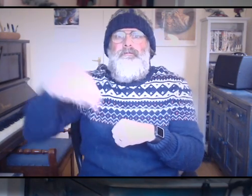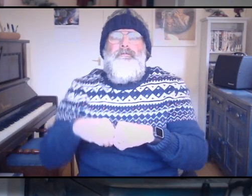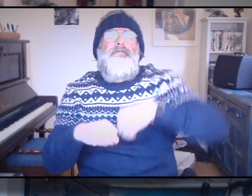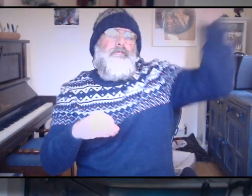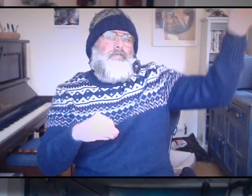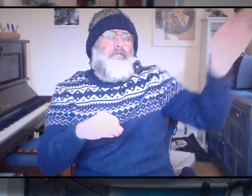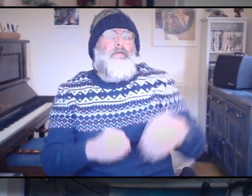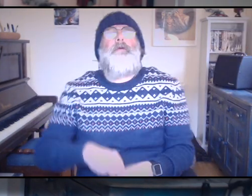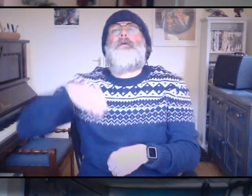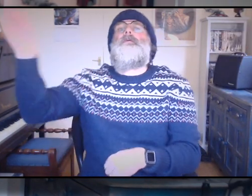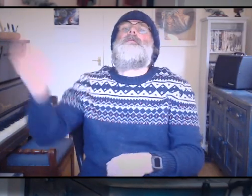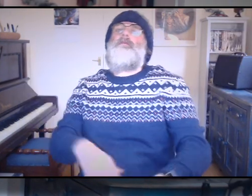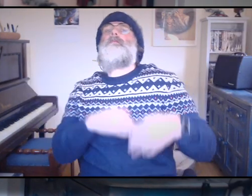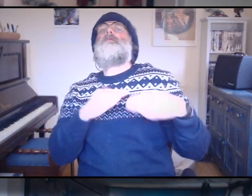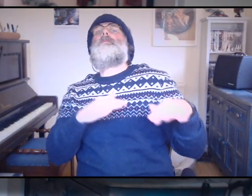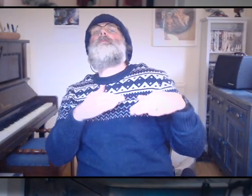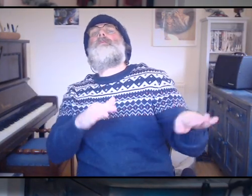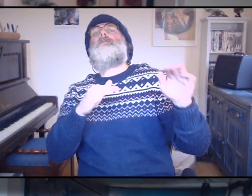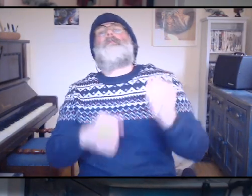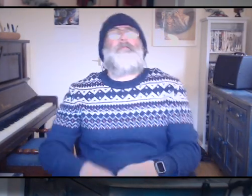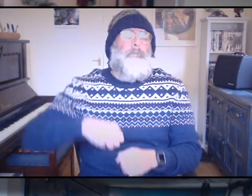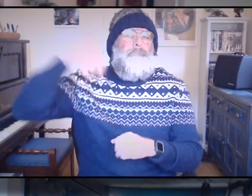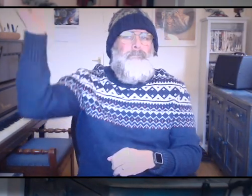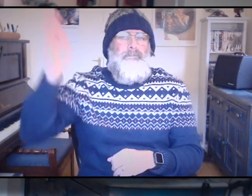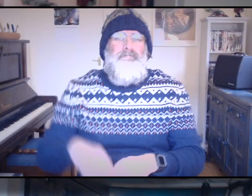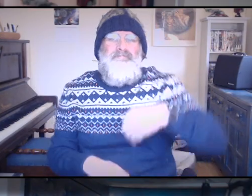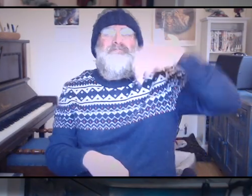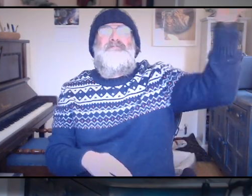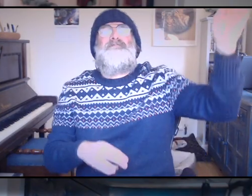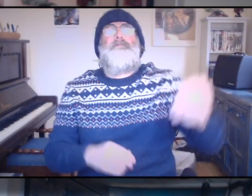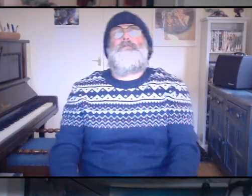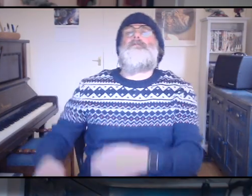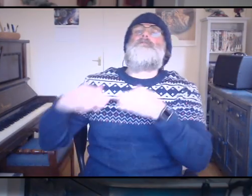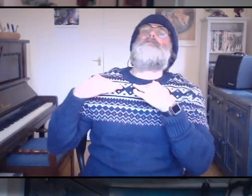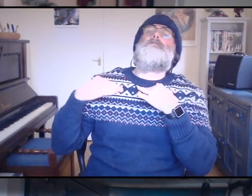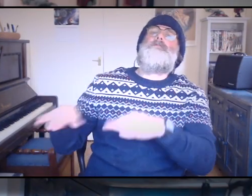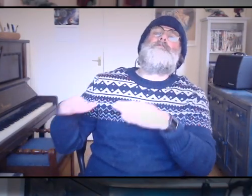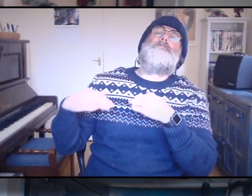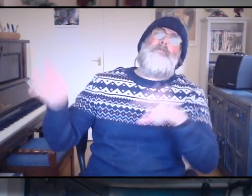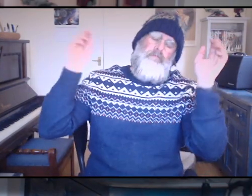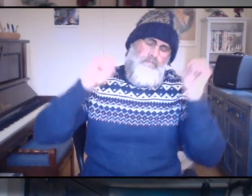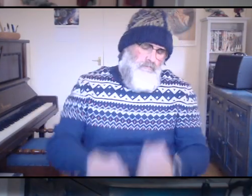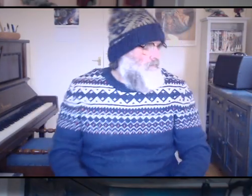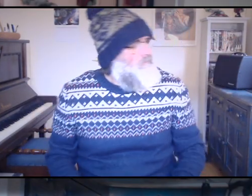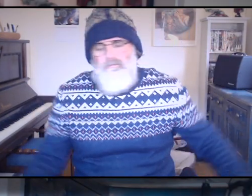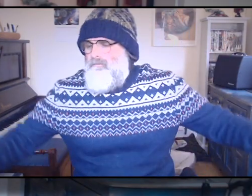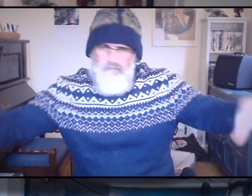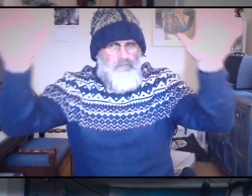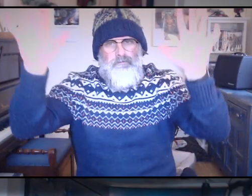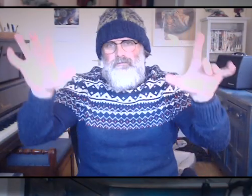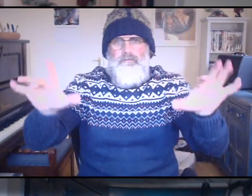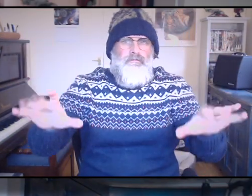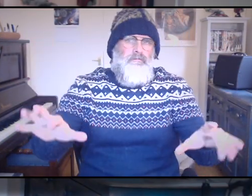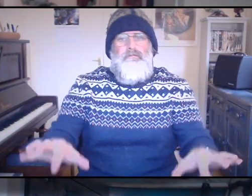Wrapping paper fills the skies, yo yo. Paper fills the skies, yo yo. But it's